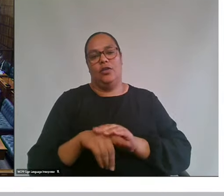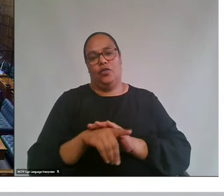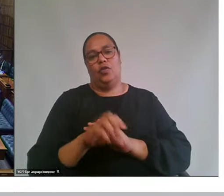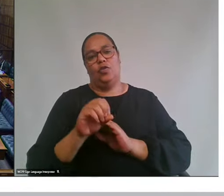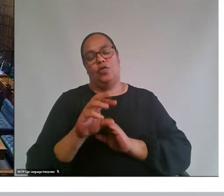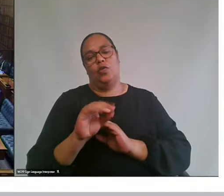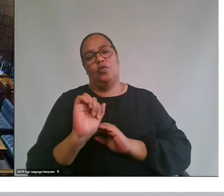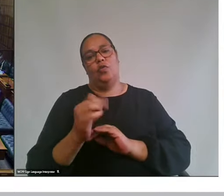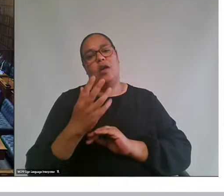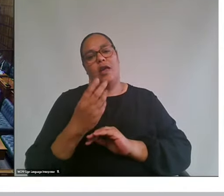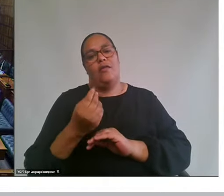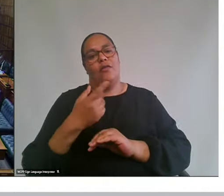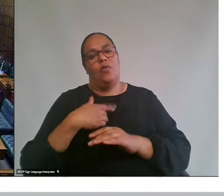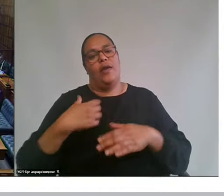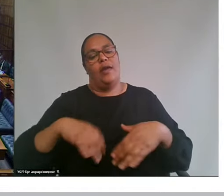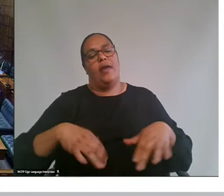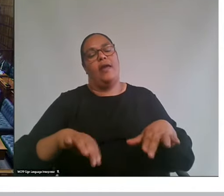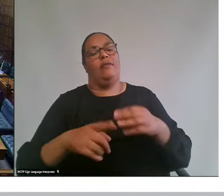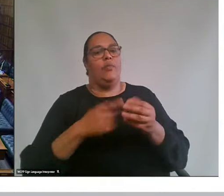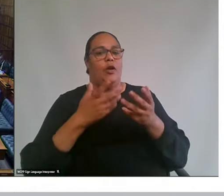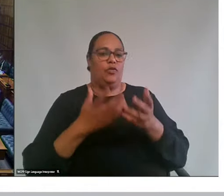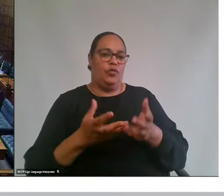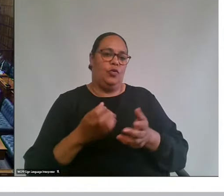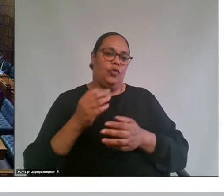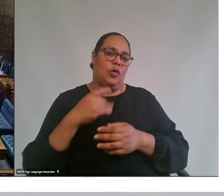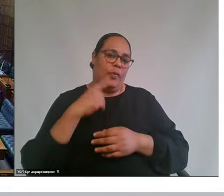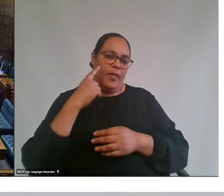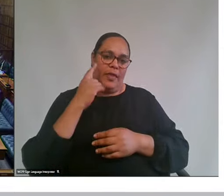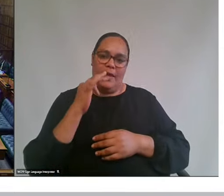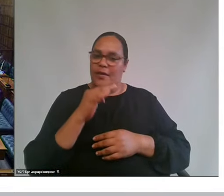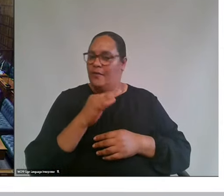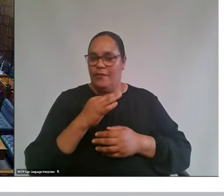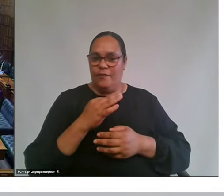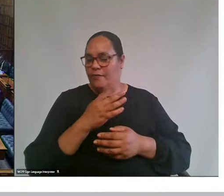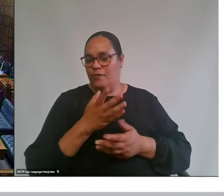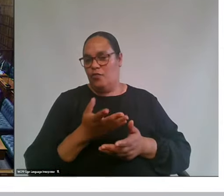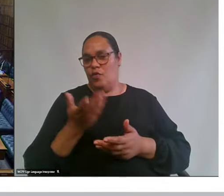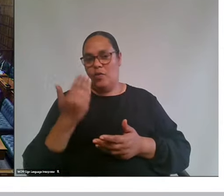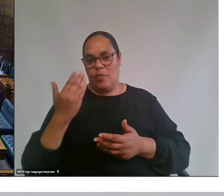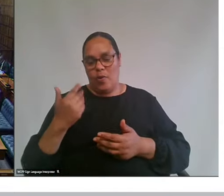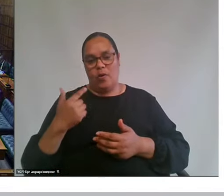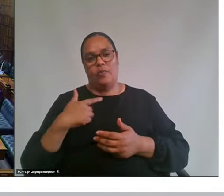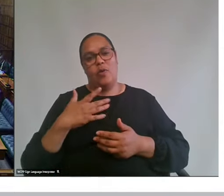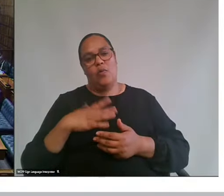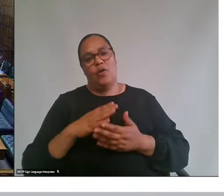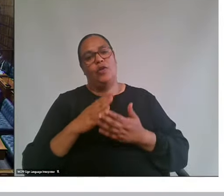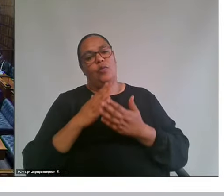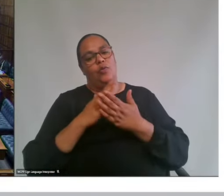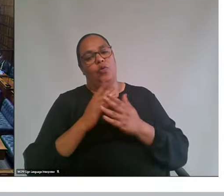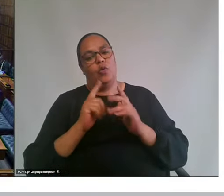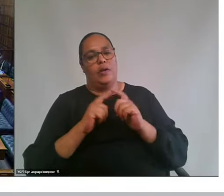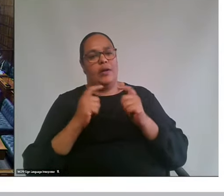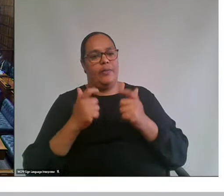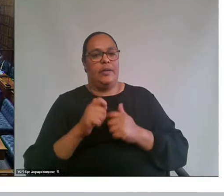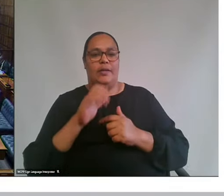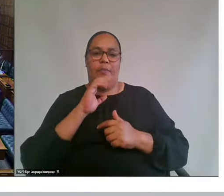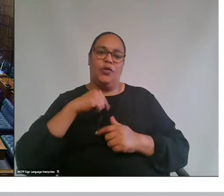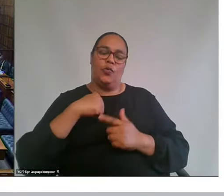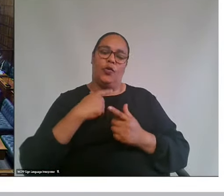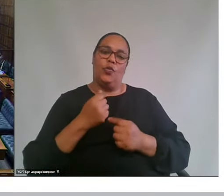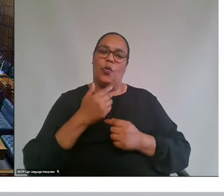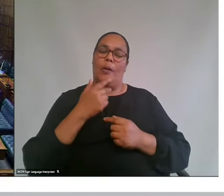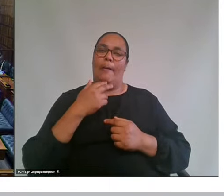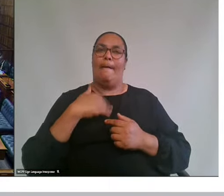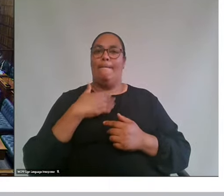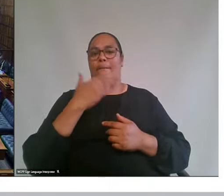there's so there's there we active about that so I think if it wasn't the case in the past I certainly want to assure the committee um that we're doing our very